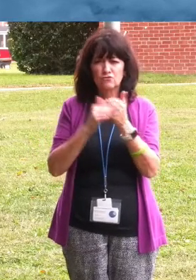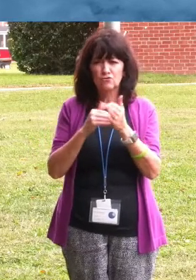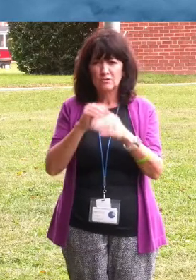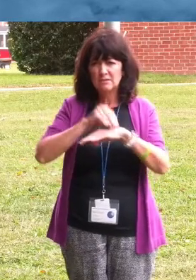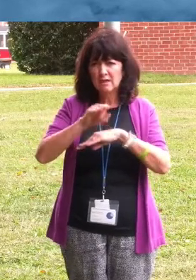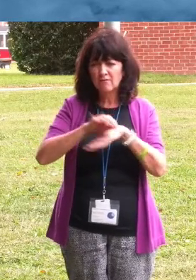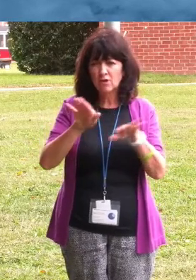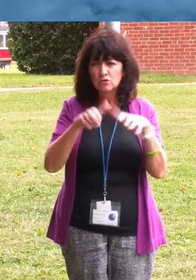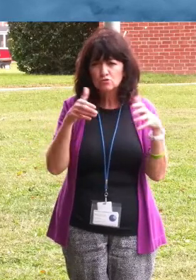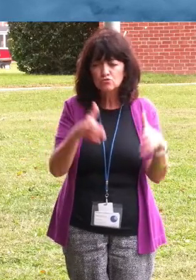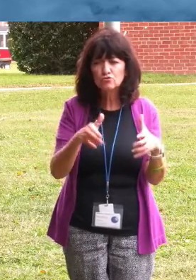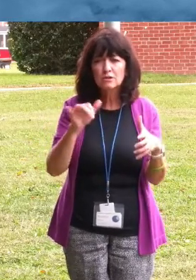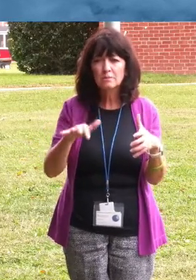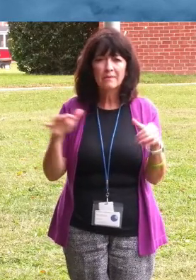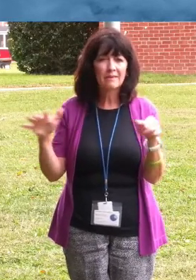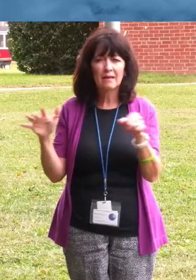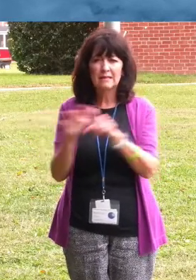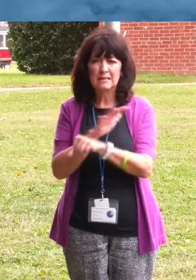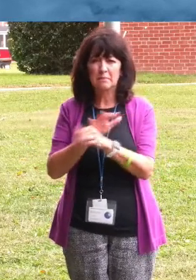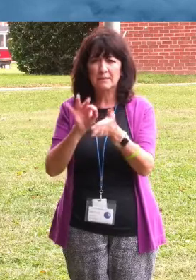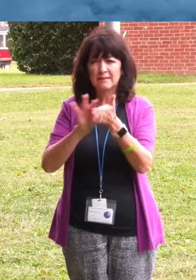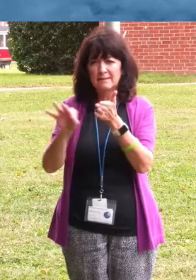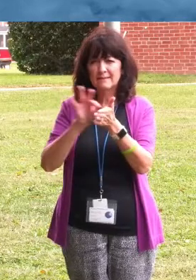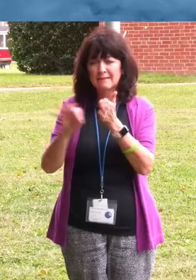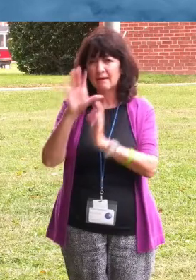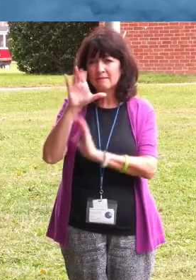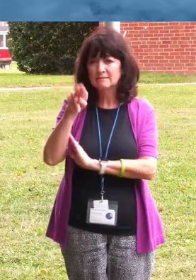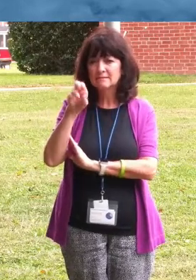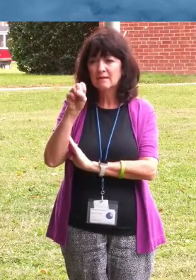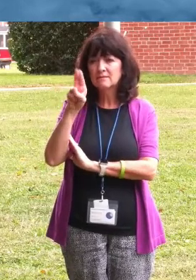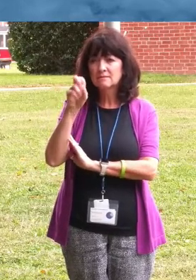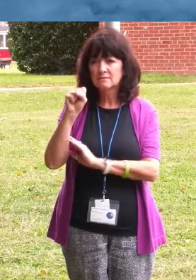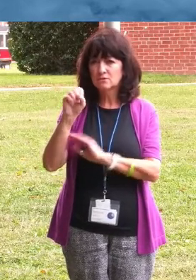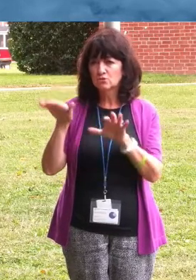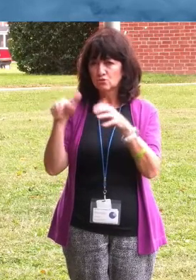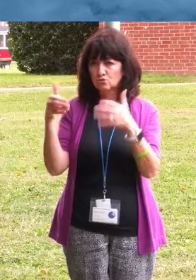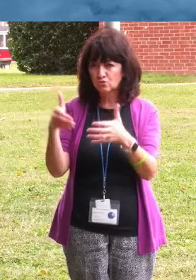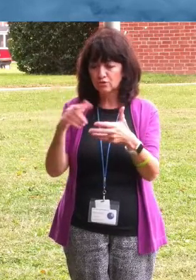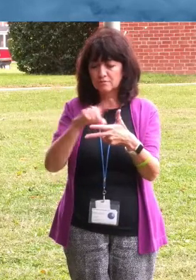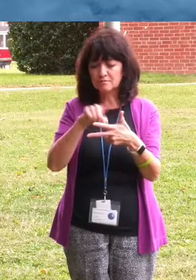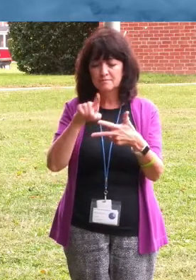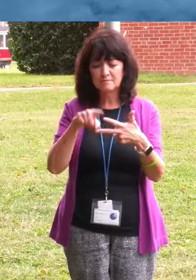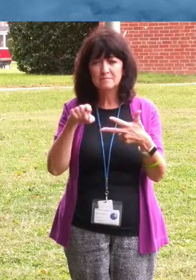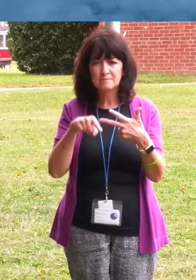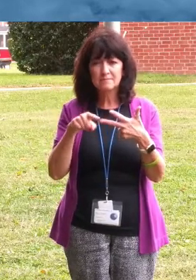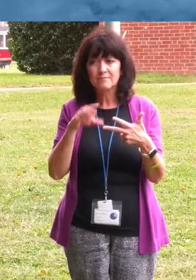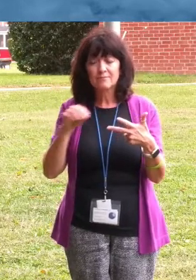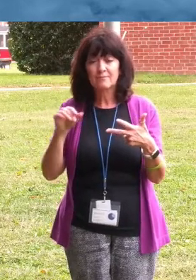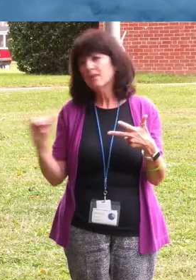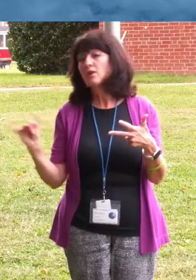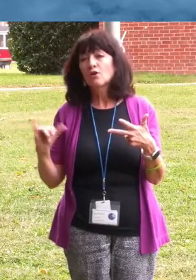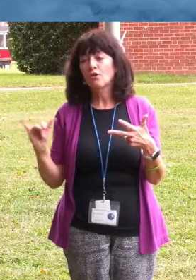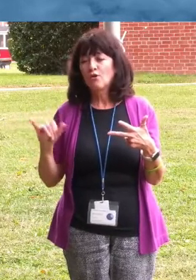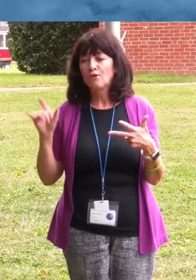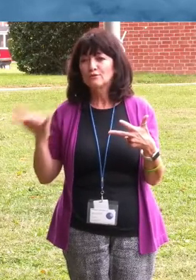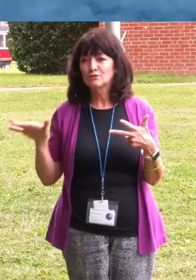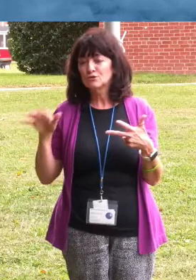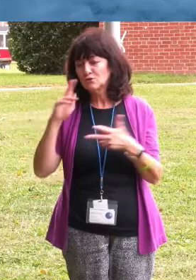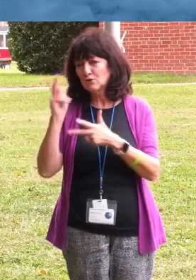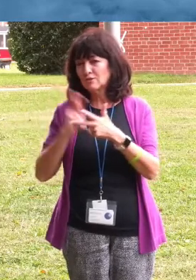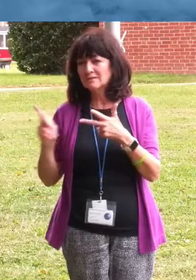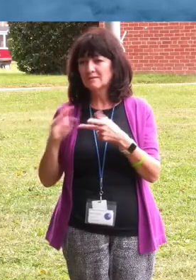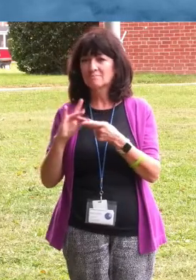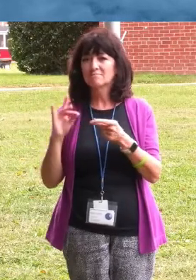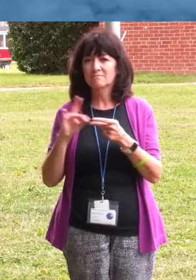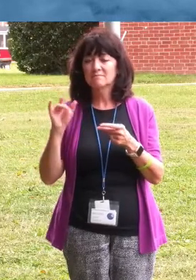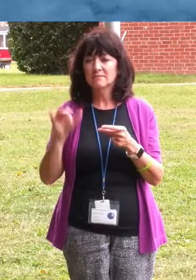other was the Complete Count Census Group. And then also, as our secretary channeled earlier, the work of the